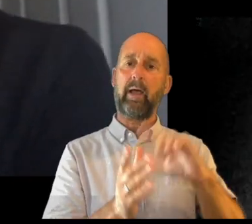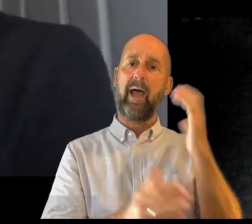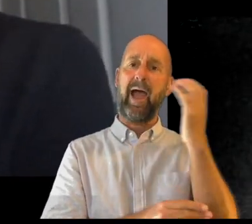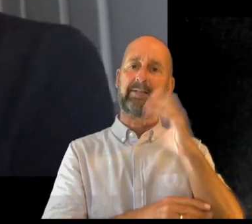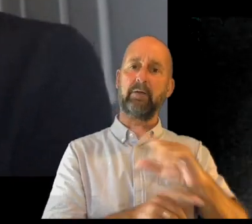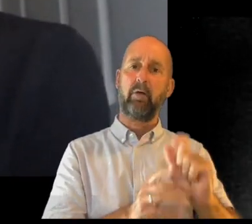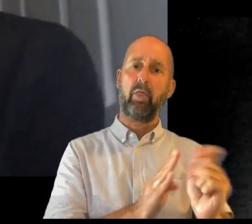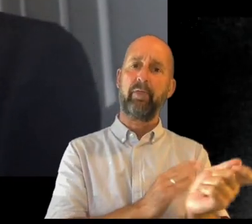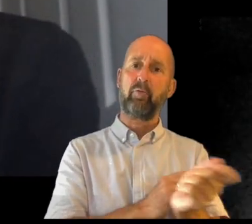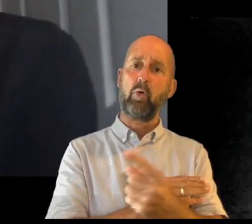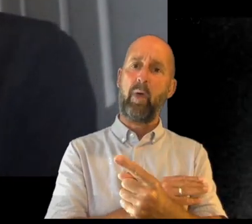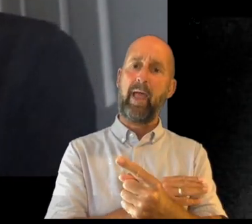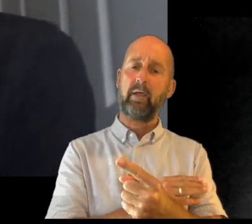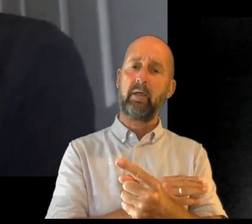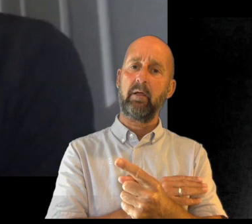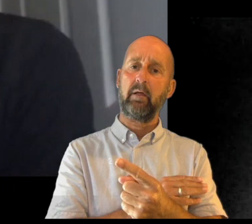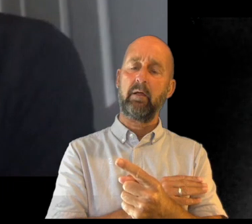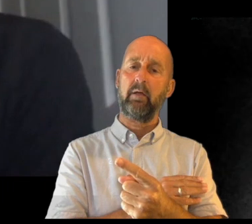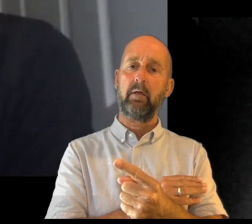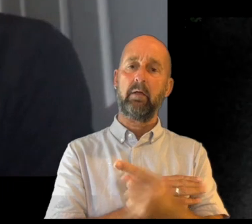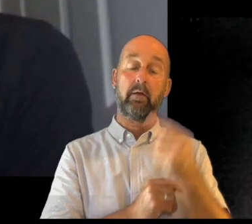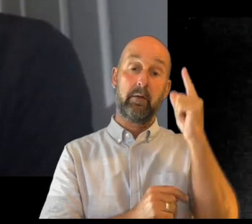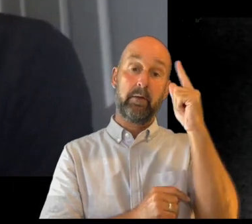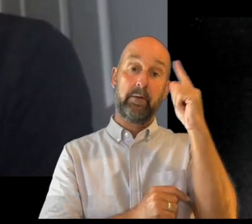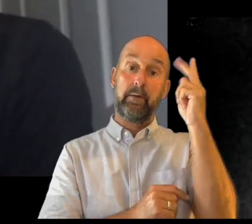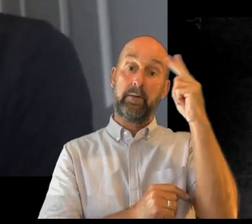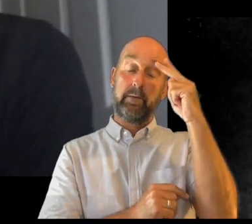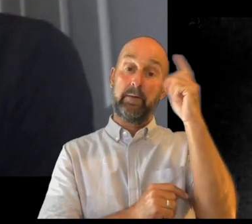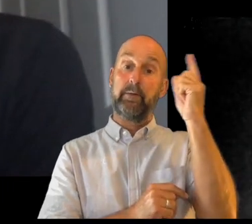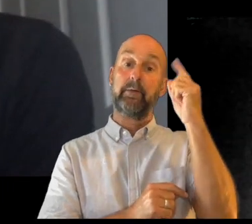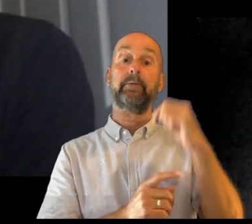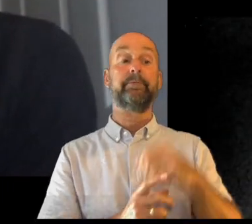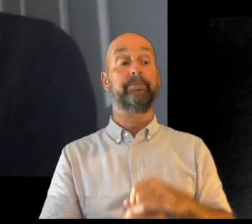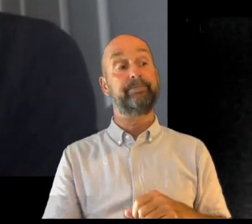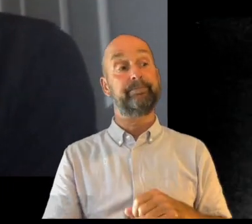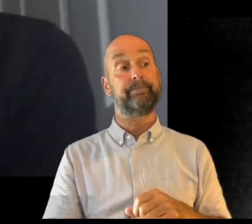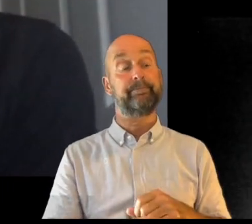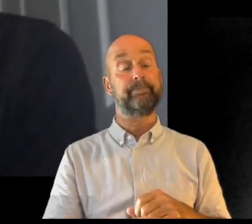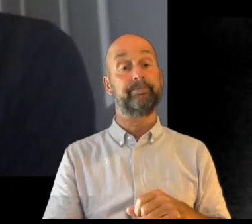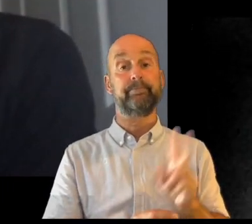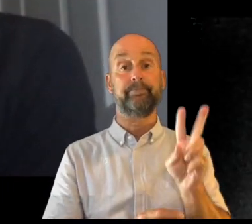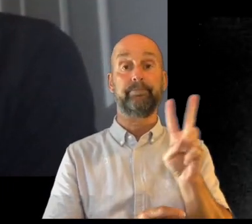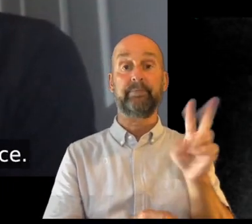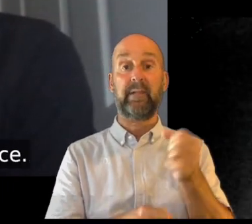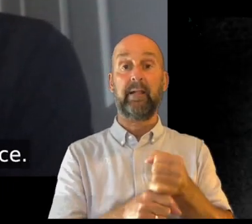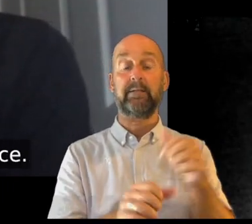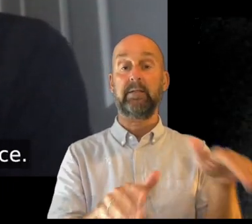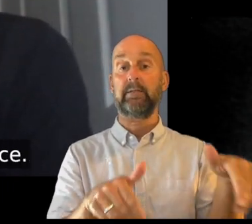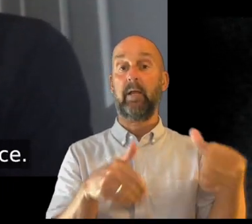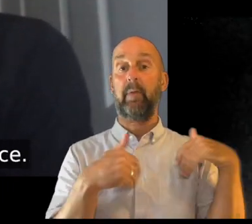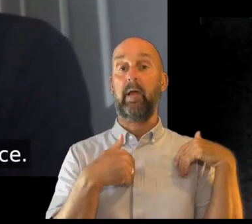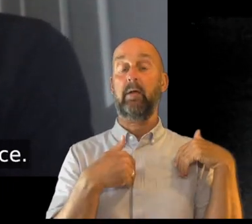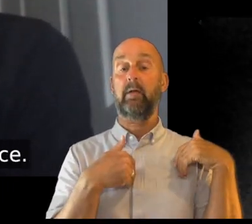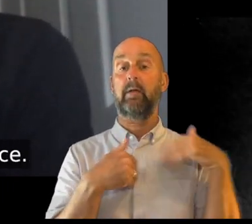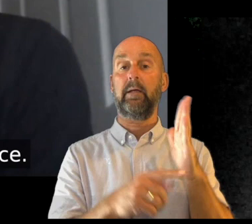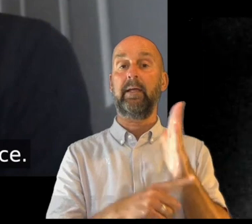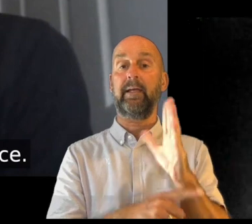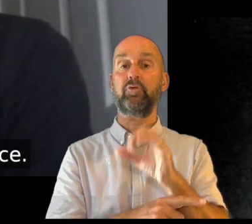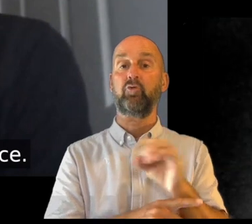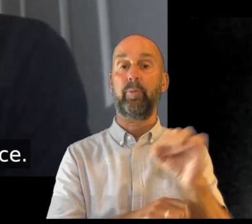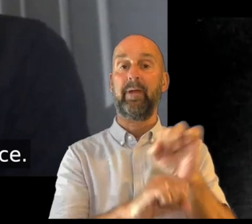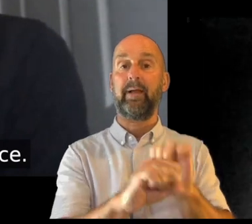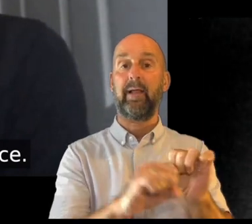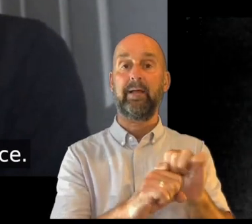away. Amir cocks an eyebrow at the security guards, and they guiltily step back, giving Eastern European